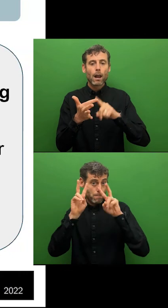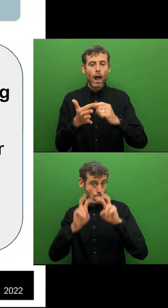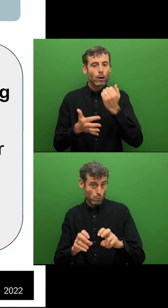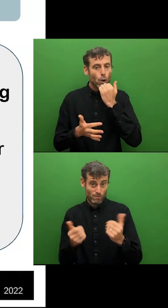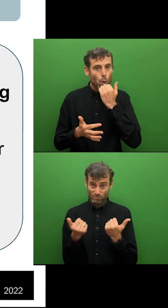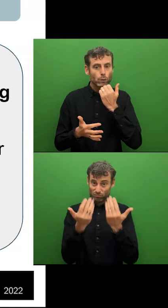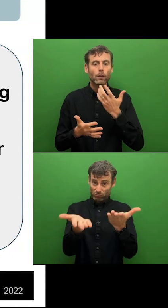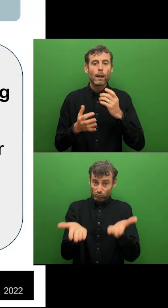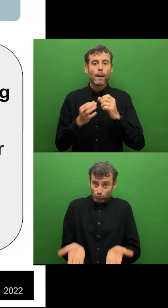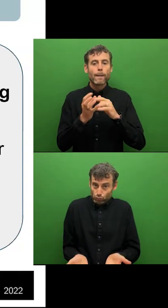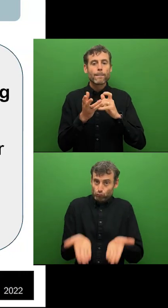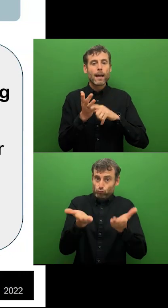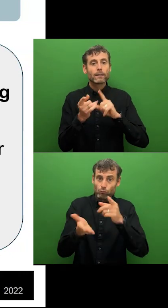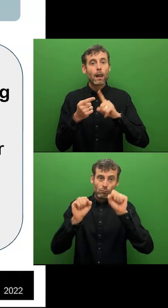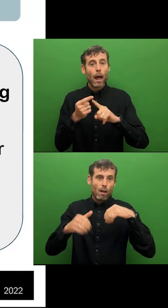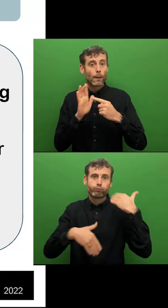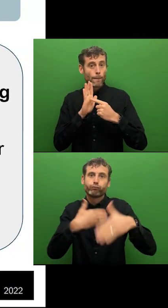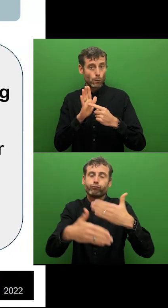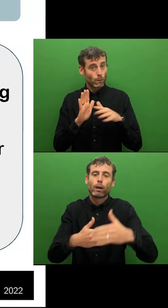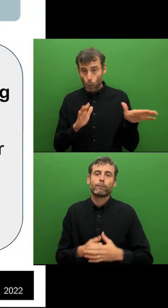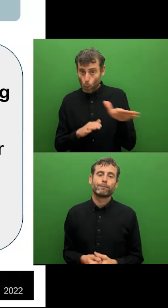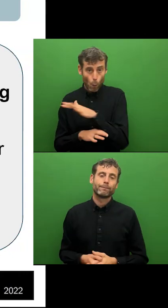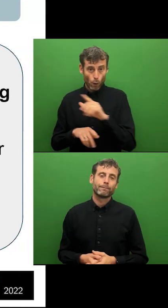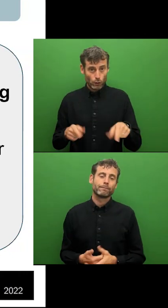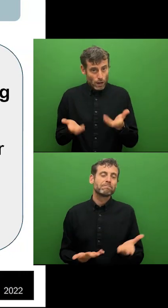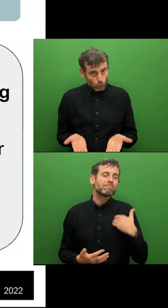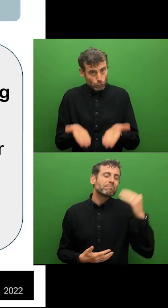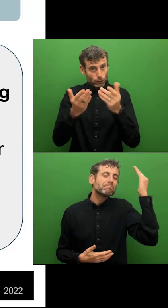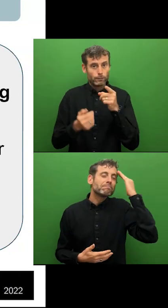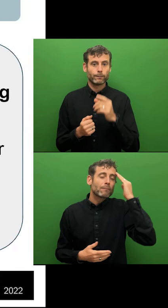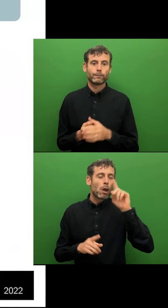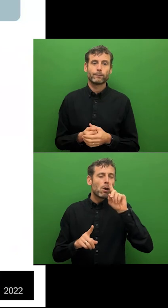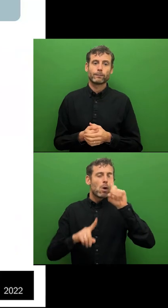for all of the challenges to help you get started.